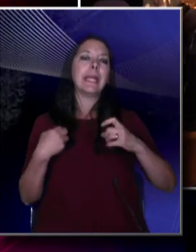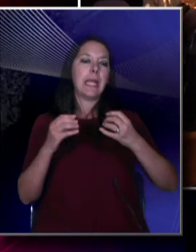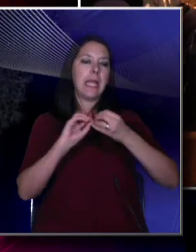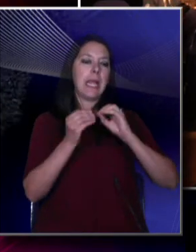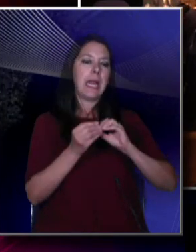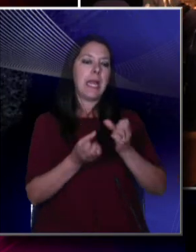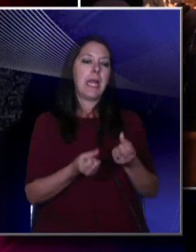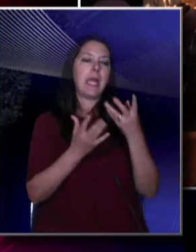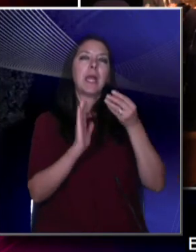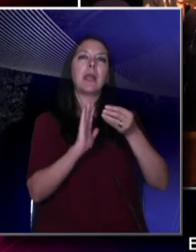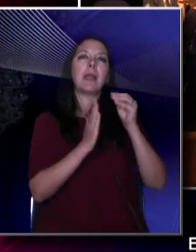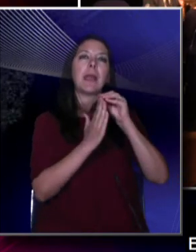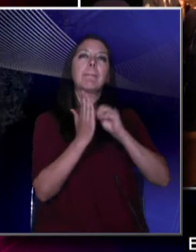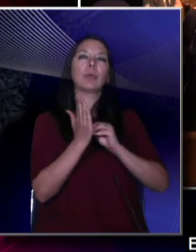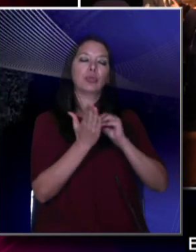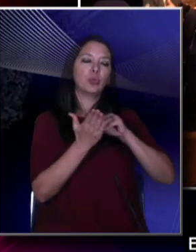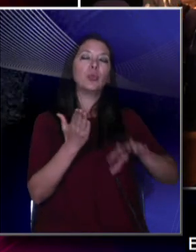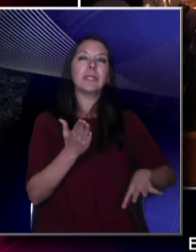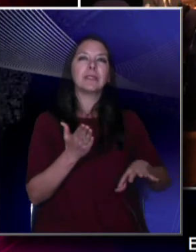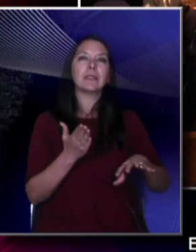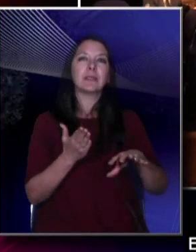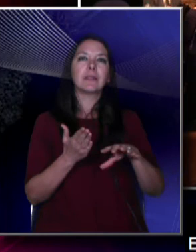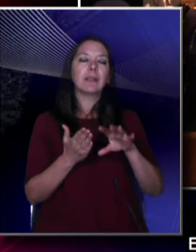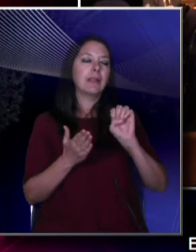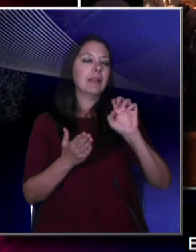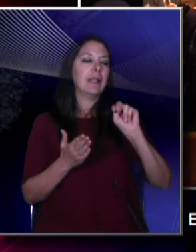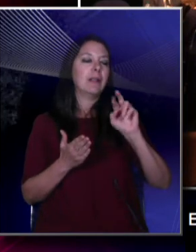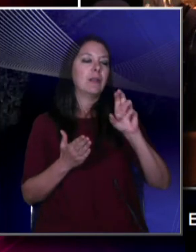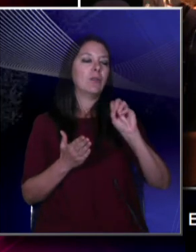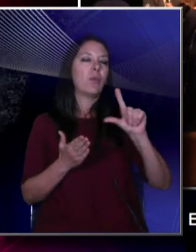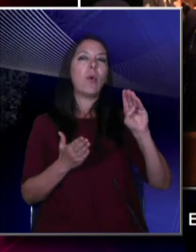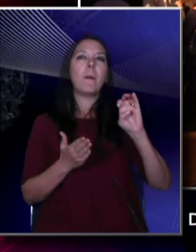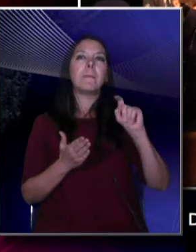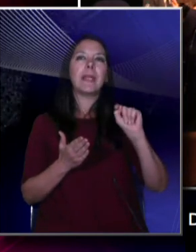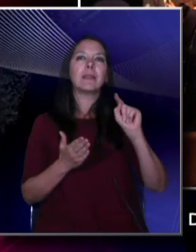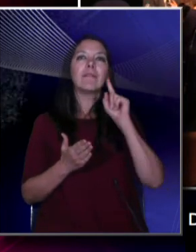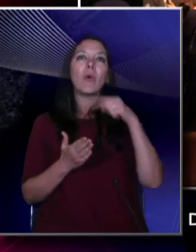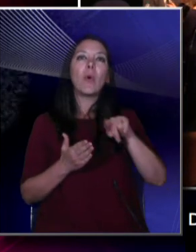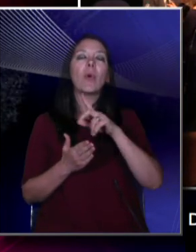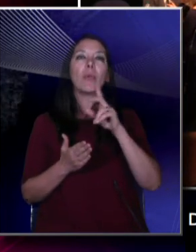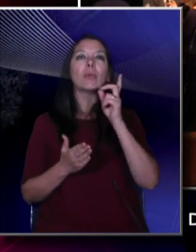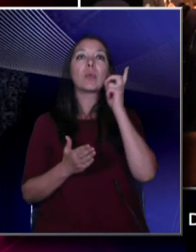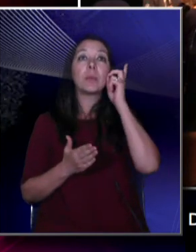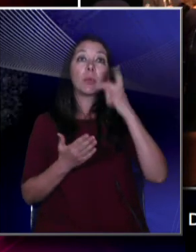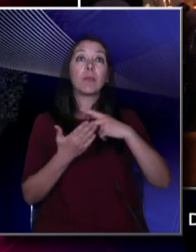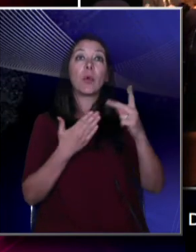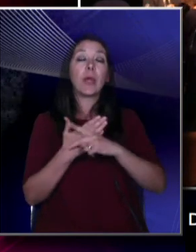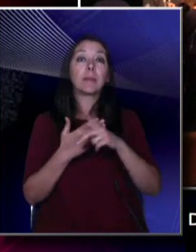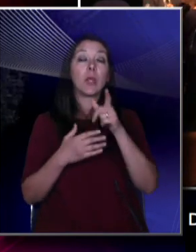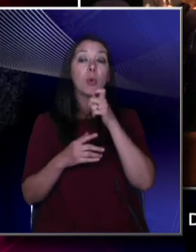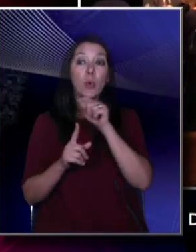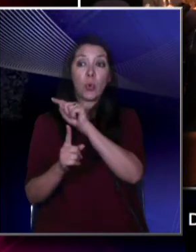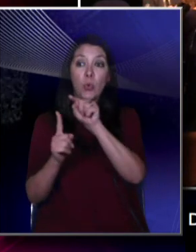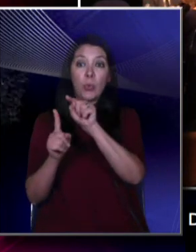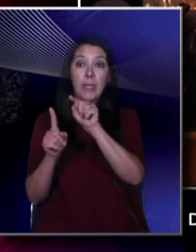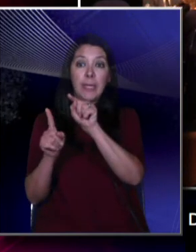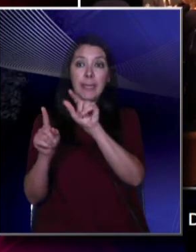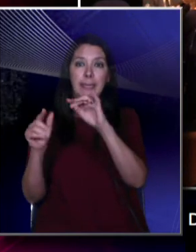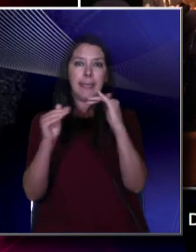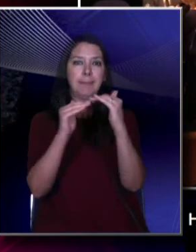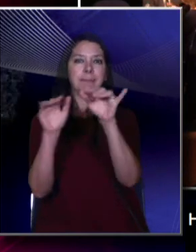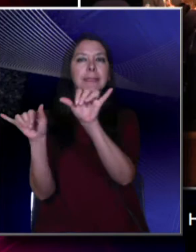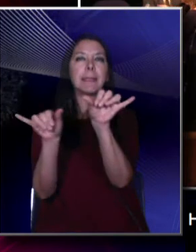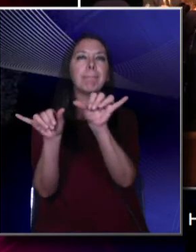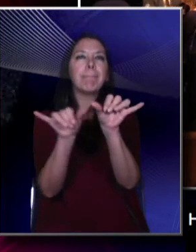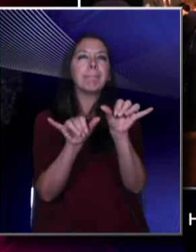residential program or dormitory program to see if people are with like peers. I mean, if you have one kid in